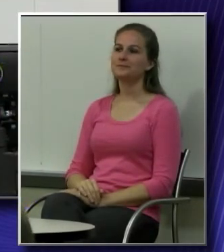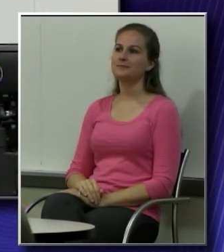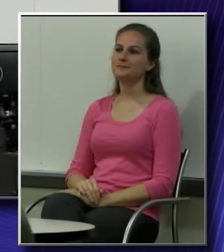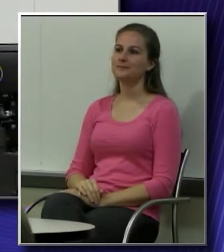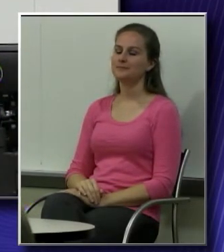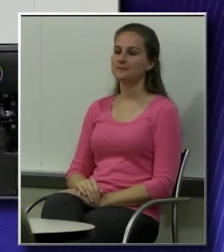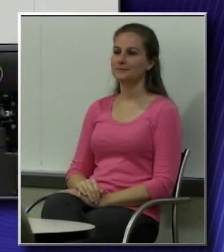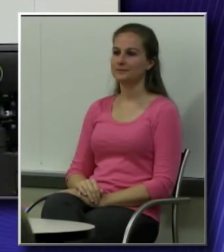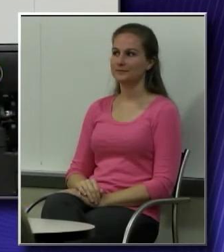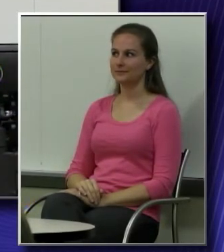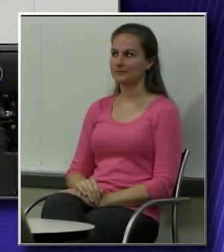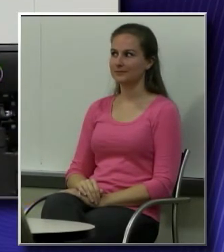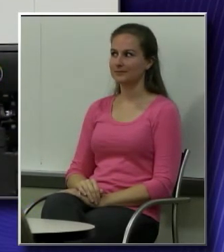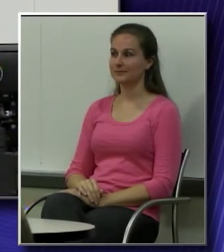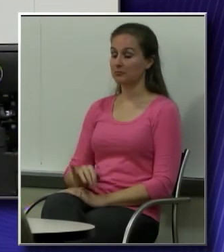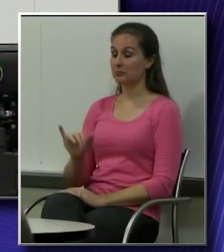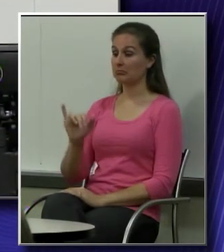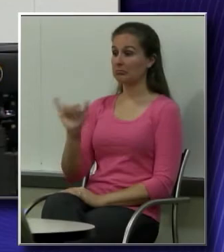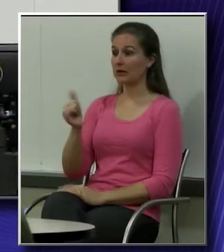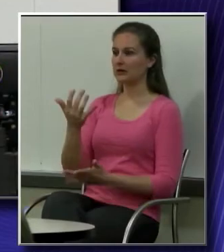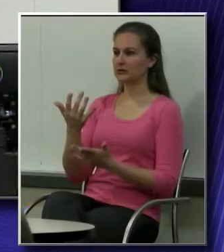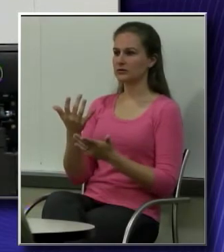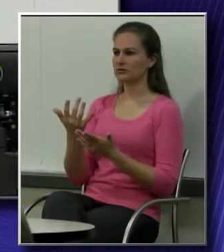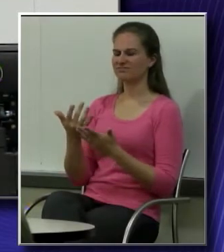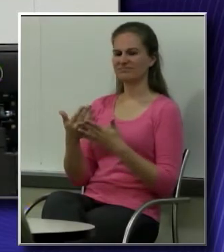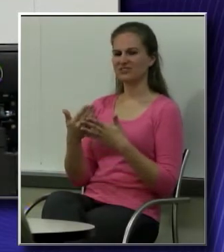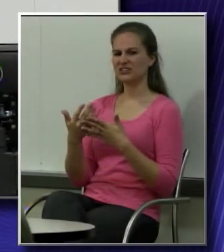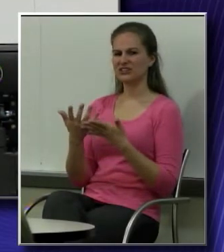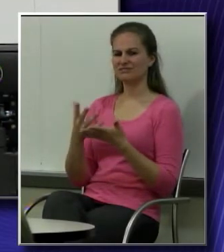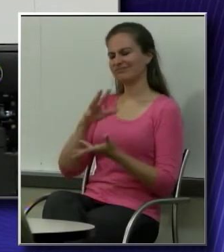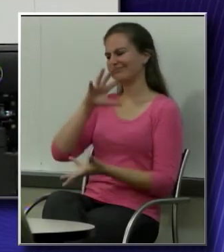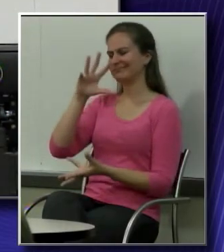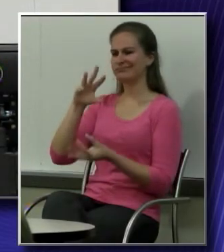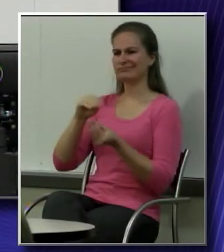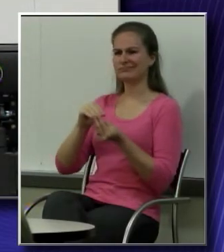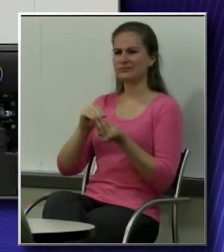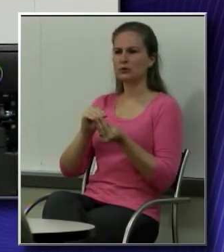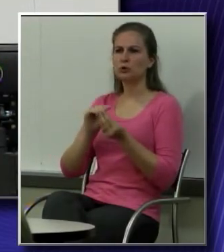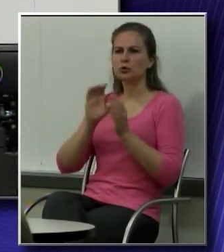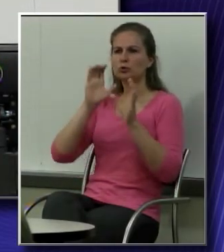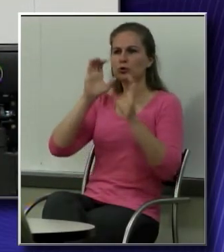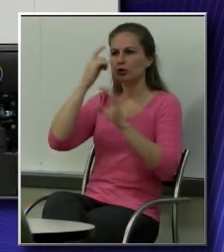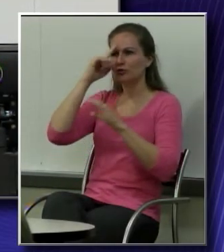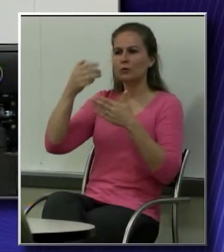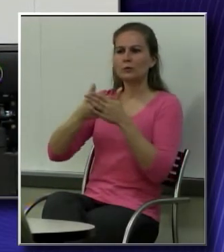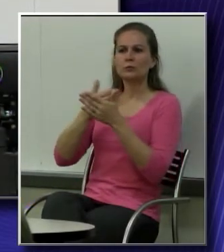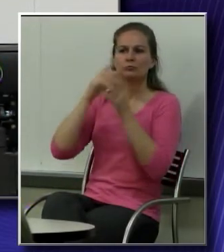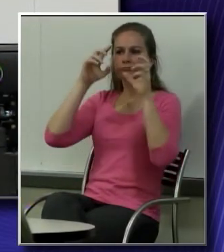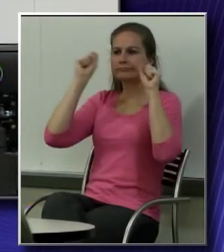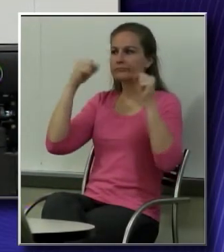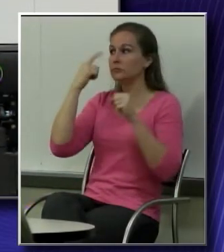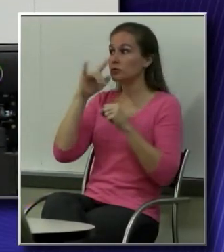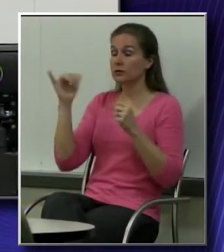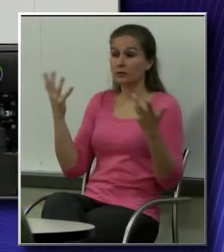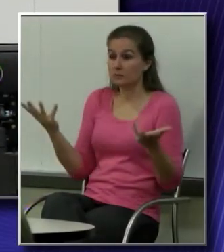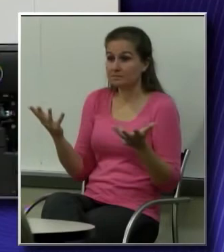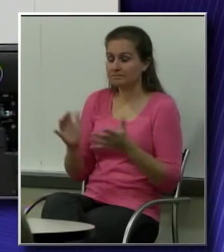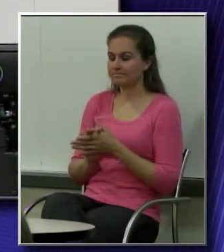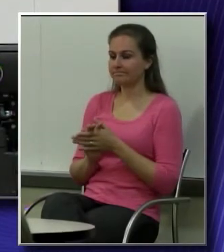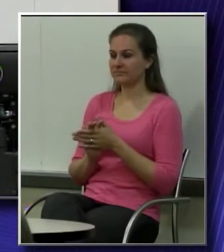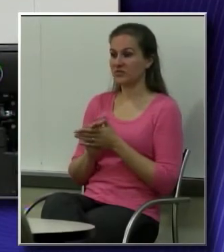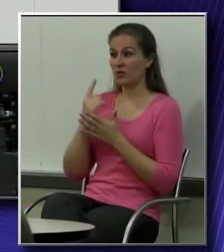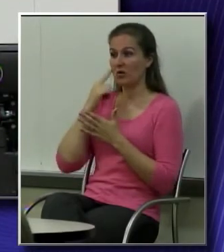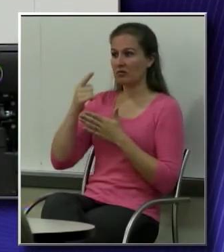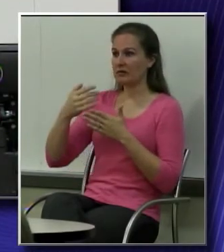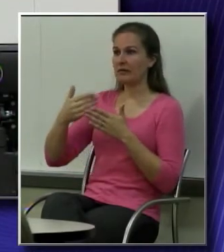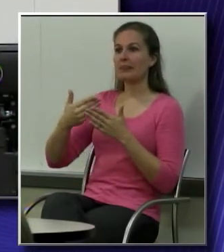I'd also like to provide you with an overview of the search process before we begin. Over the next several months, members of the